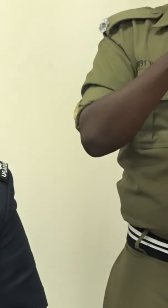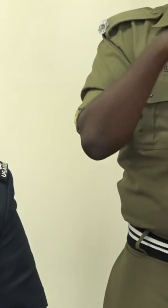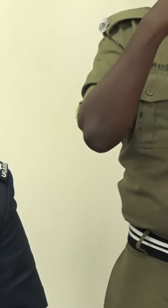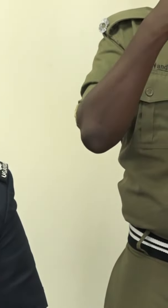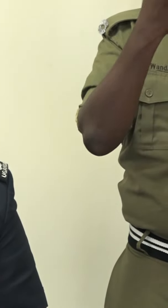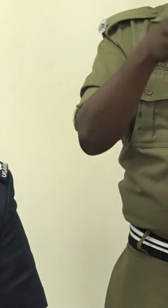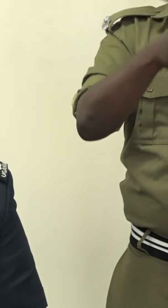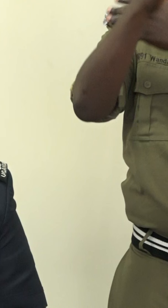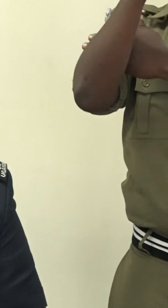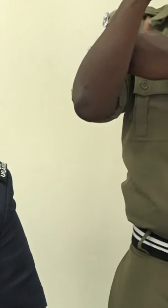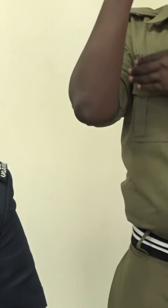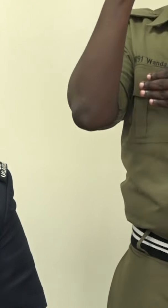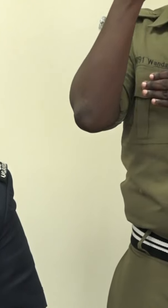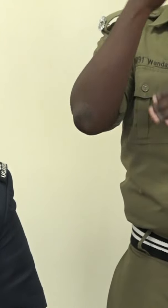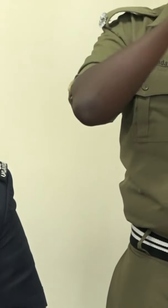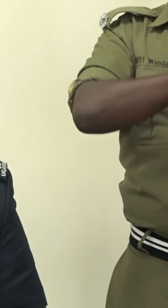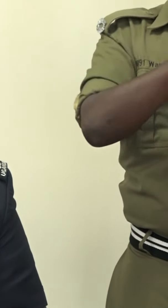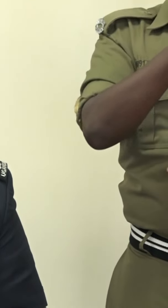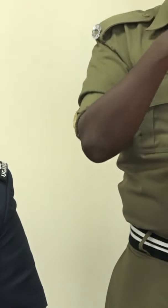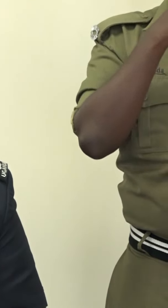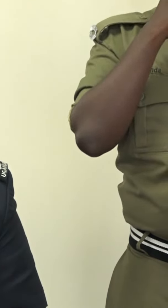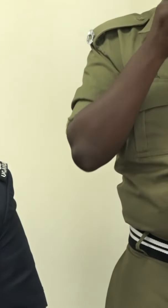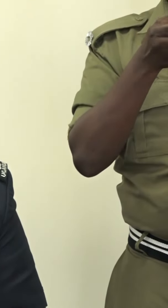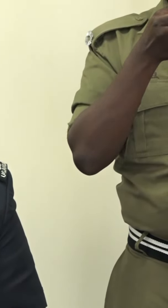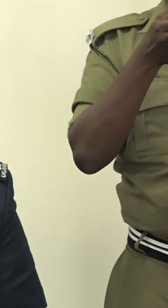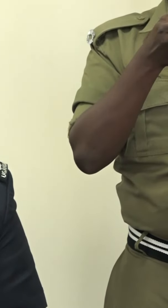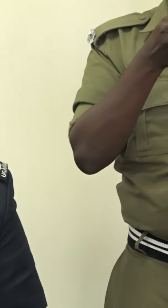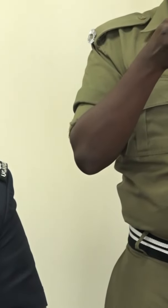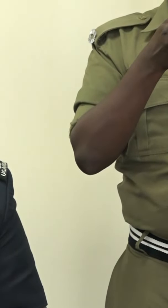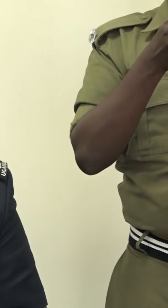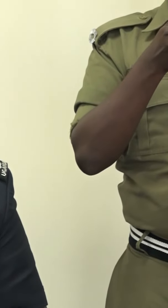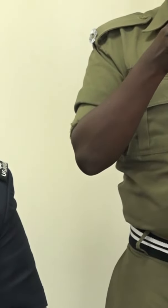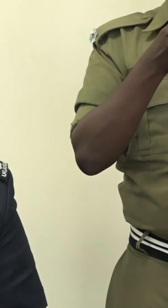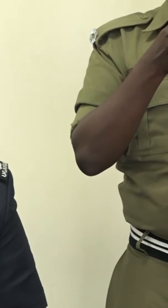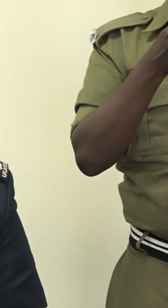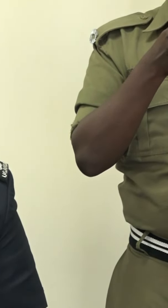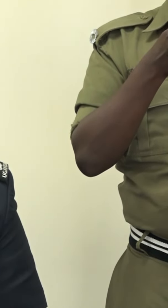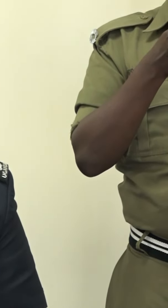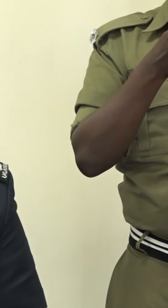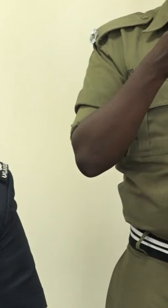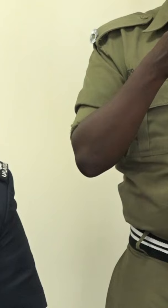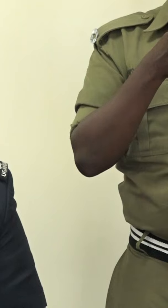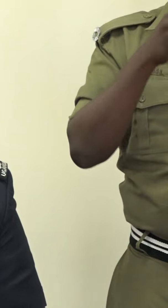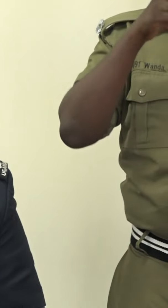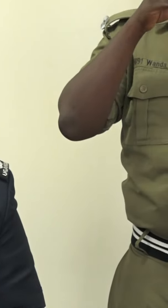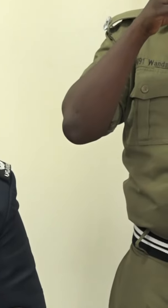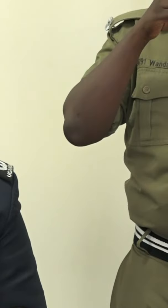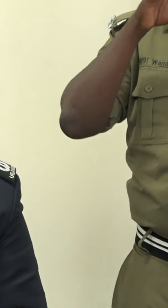we arrested him, that is Wabwire Colin, and